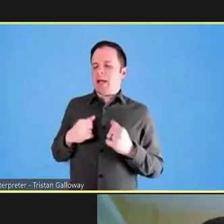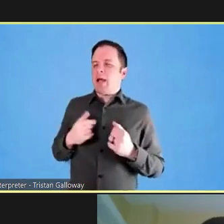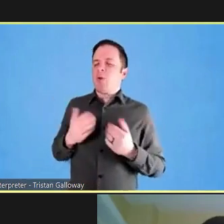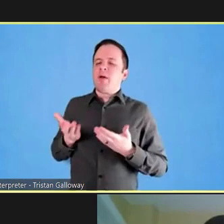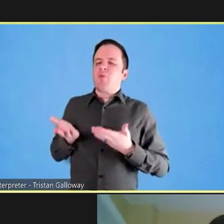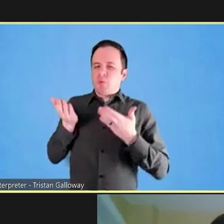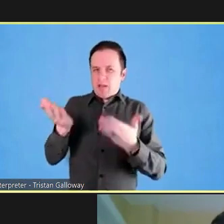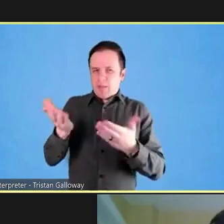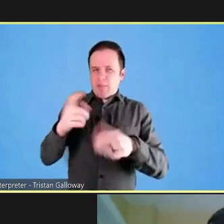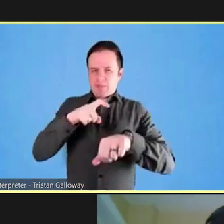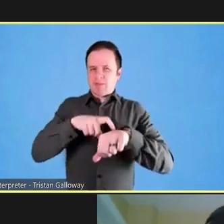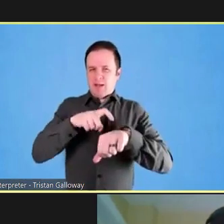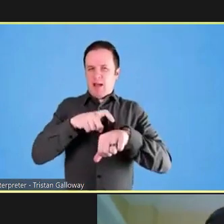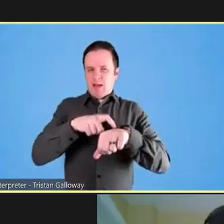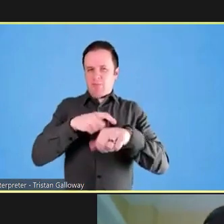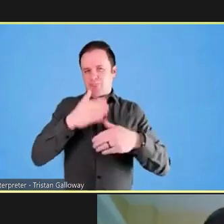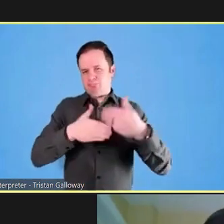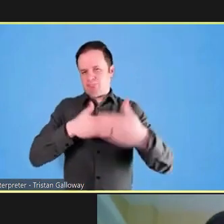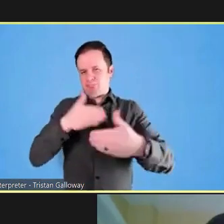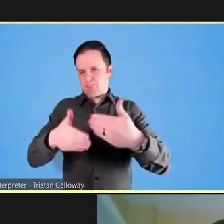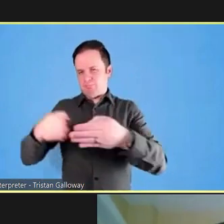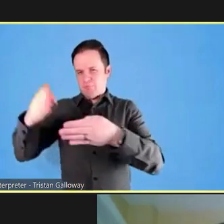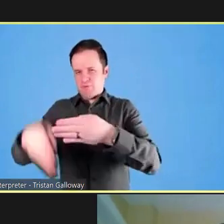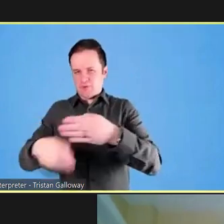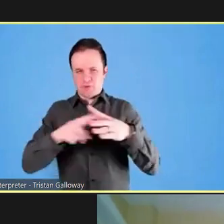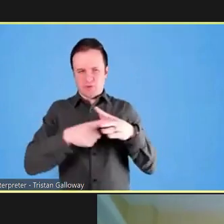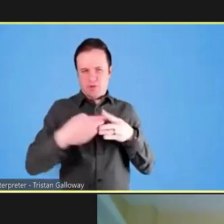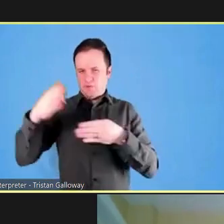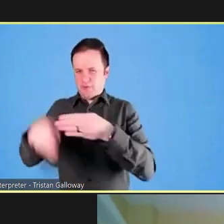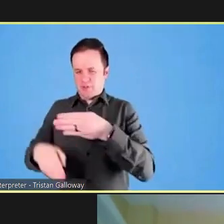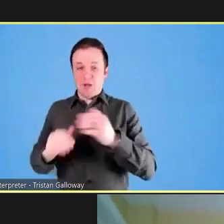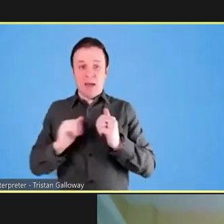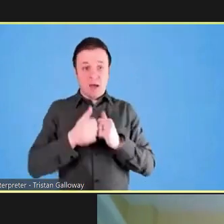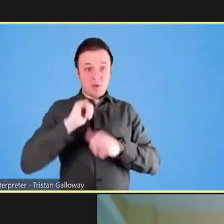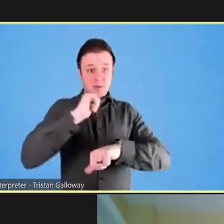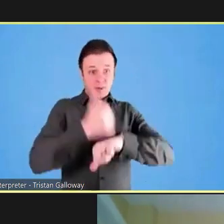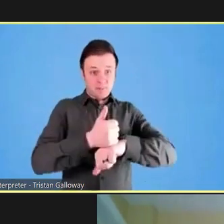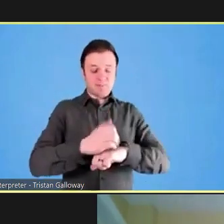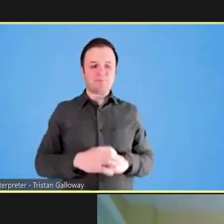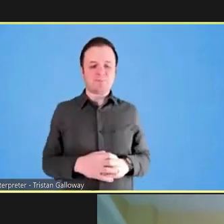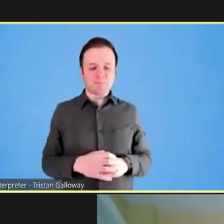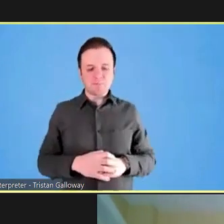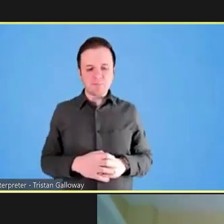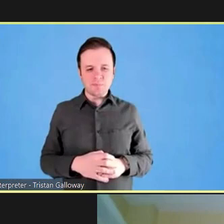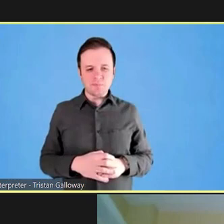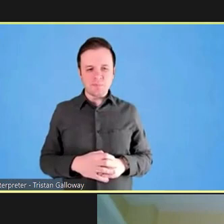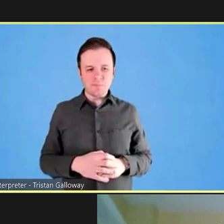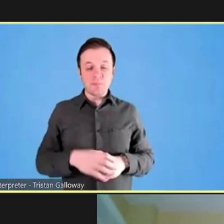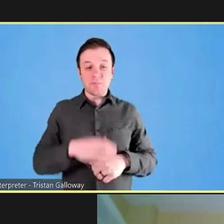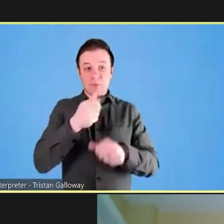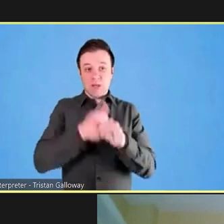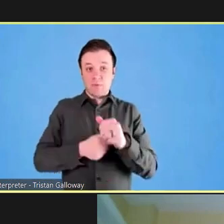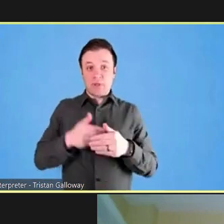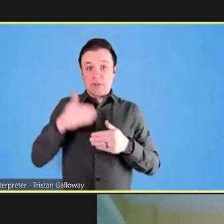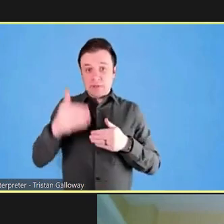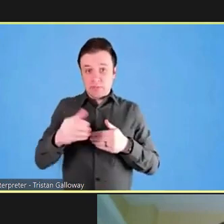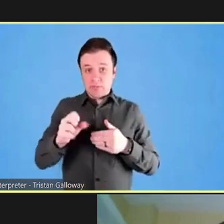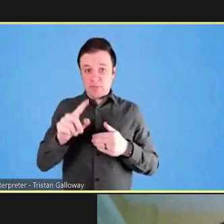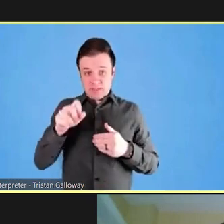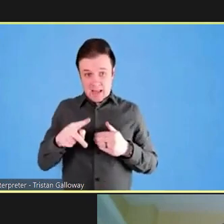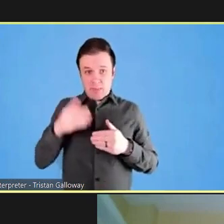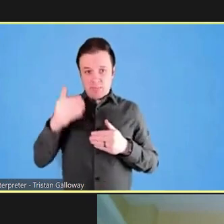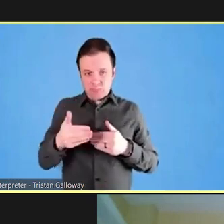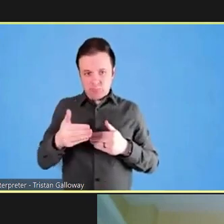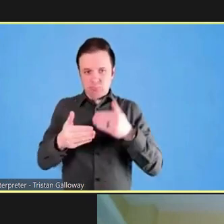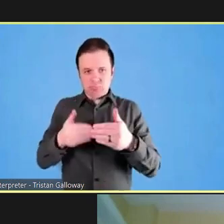recommended timeline. And the way we set it up is that every step would be sequential